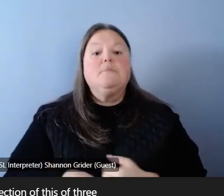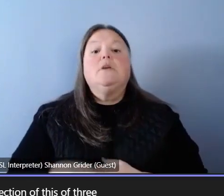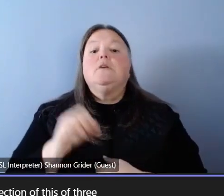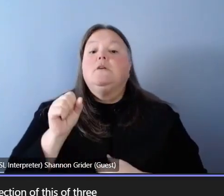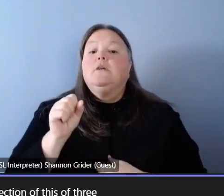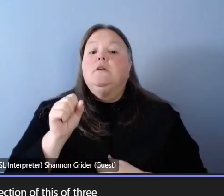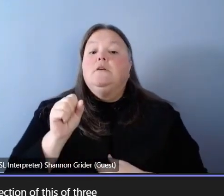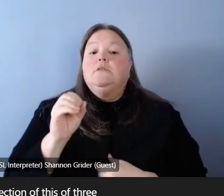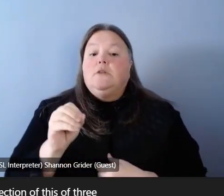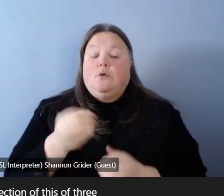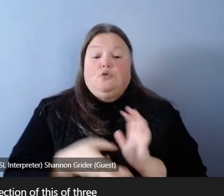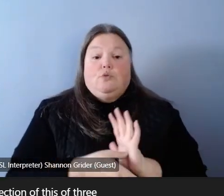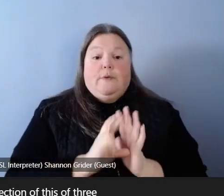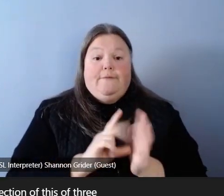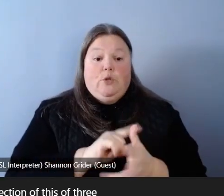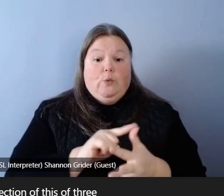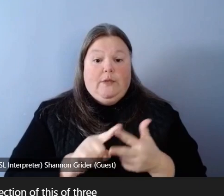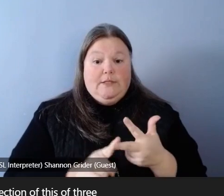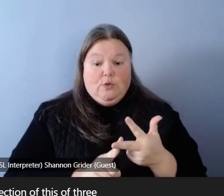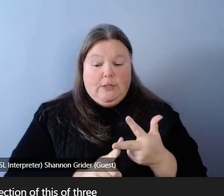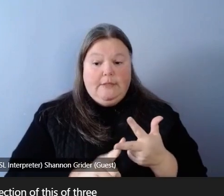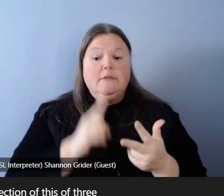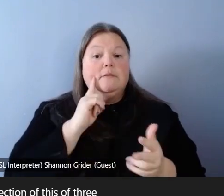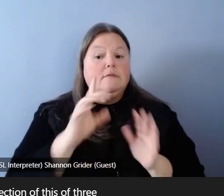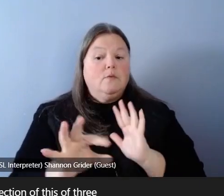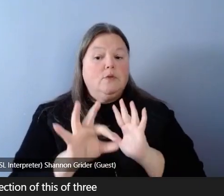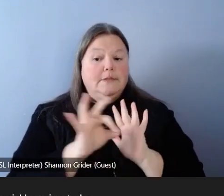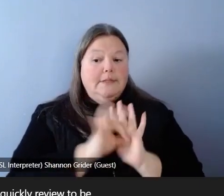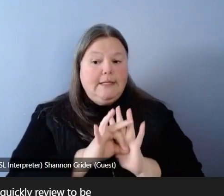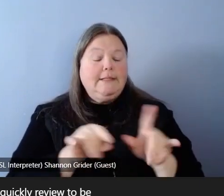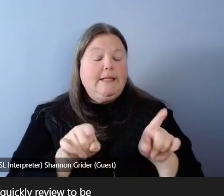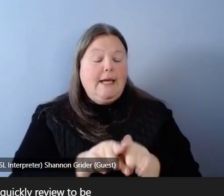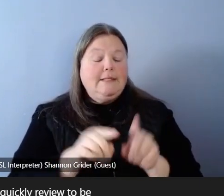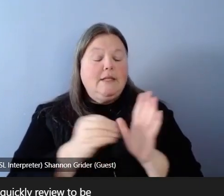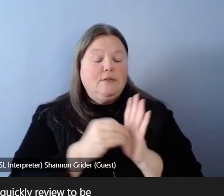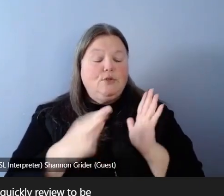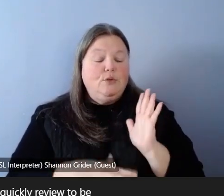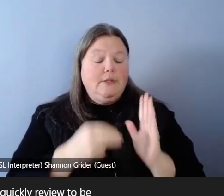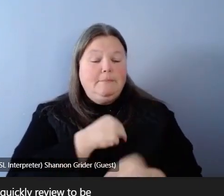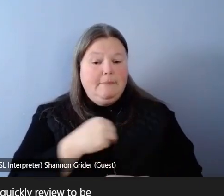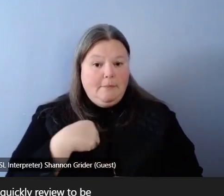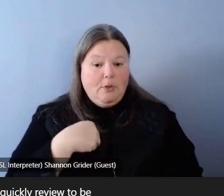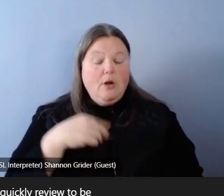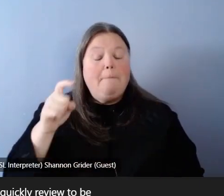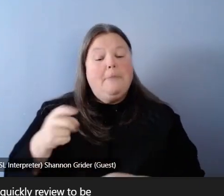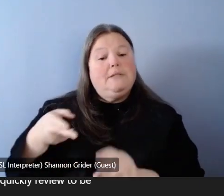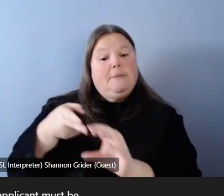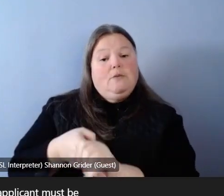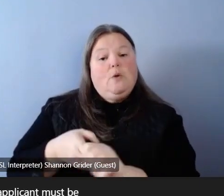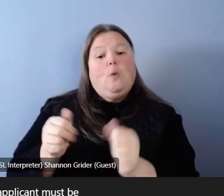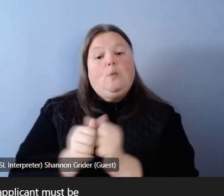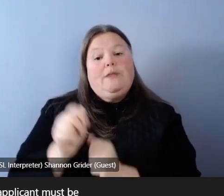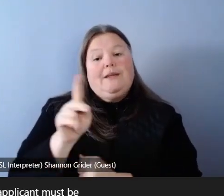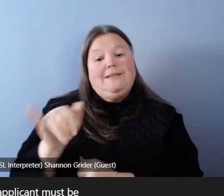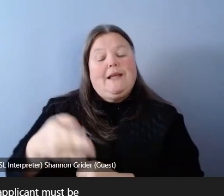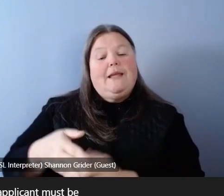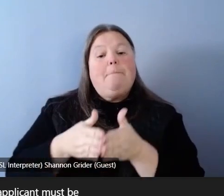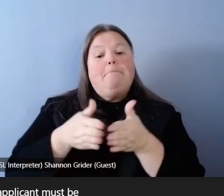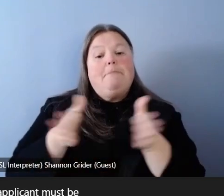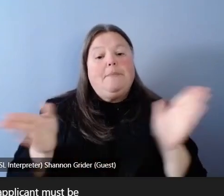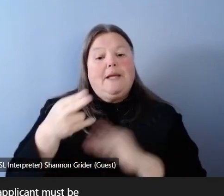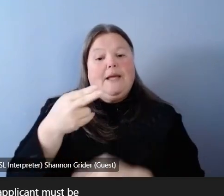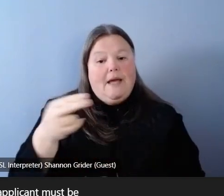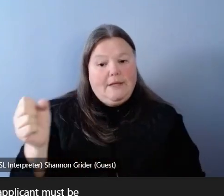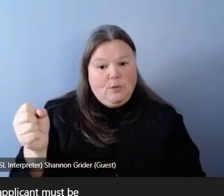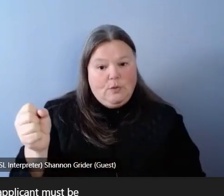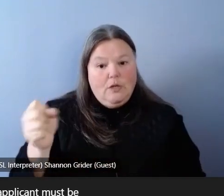to quickly review, to be selected as the student member, the applicant must be enrolled in a Kentucky public high school.